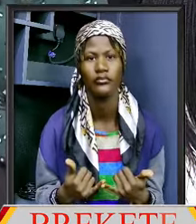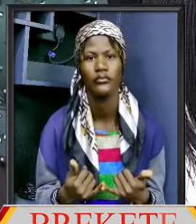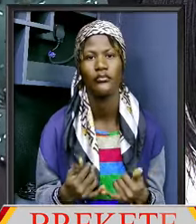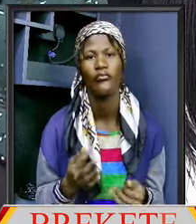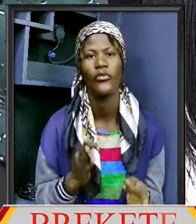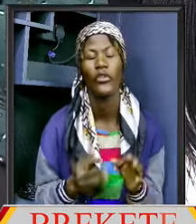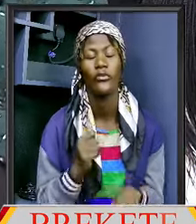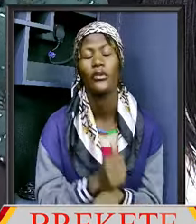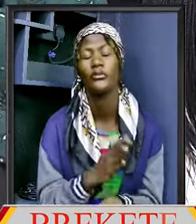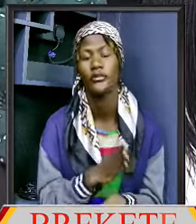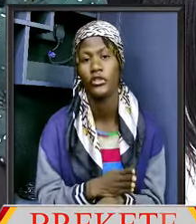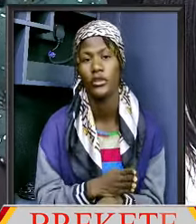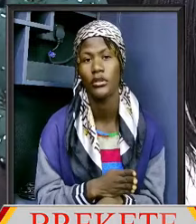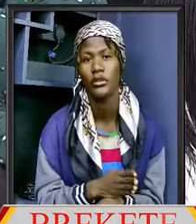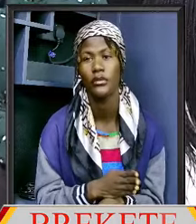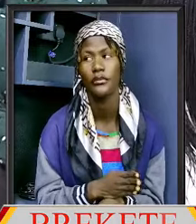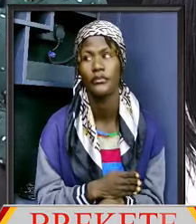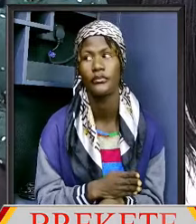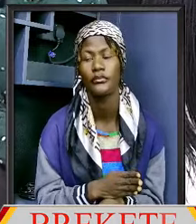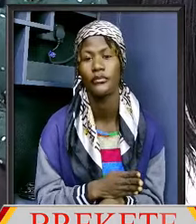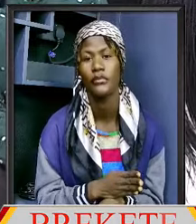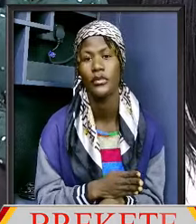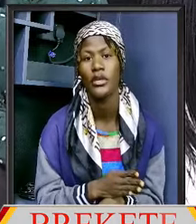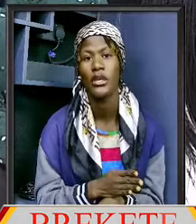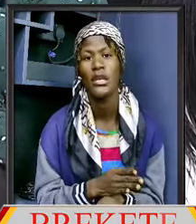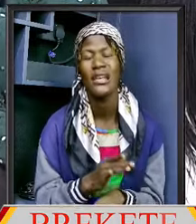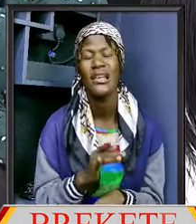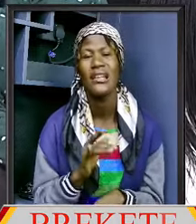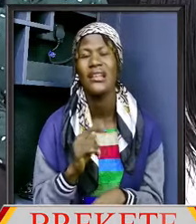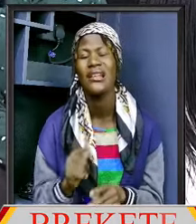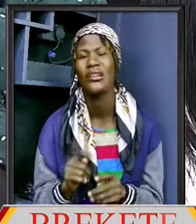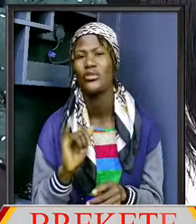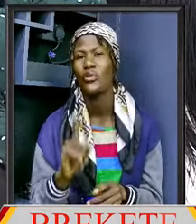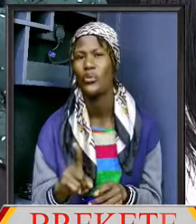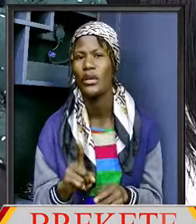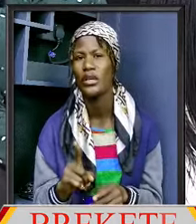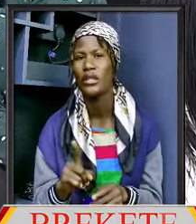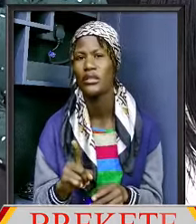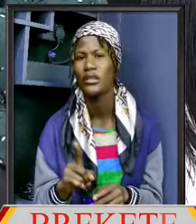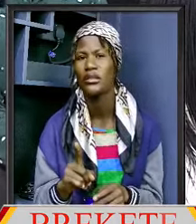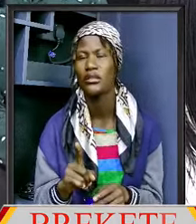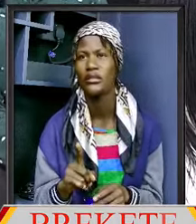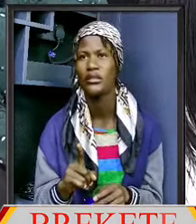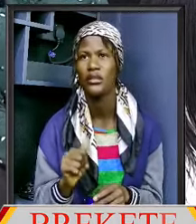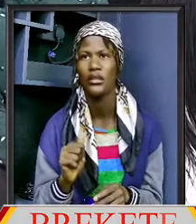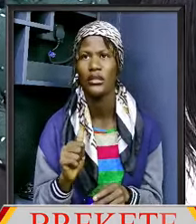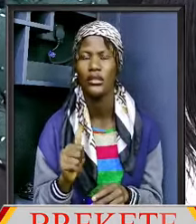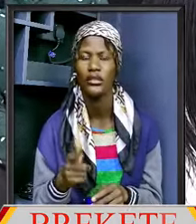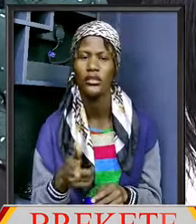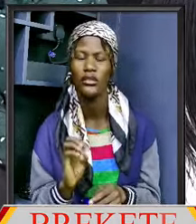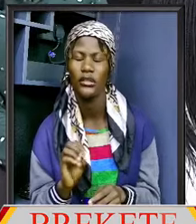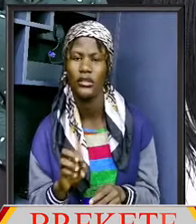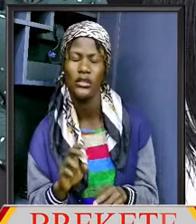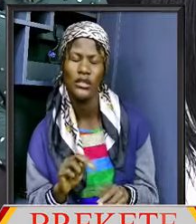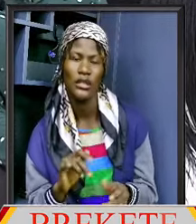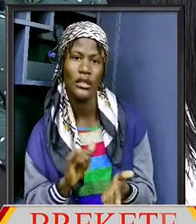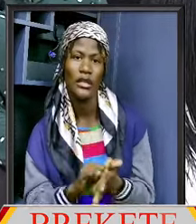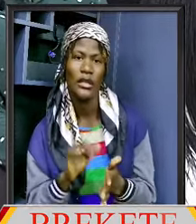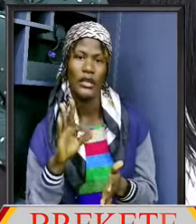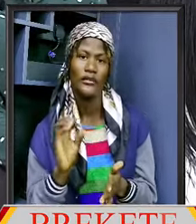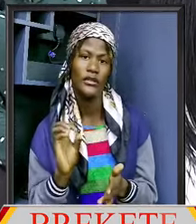if na for Abuja, you get one agency where FCTA put